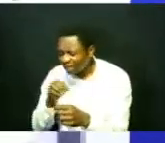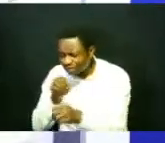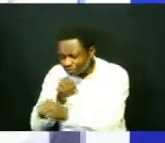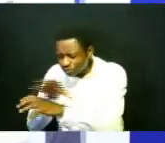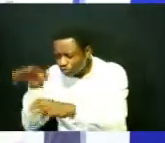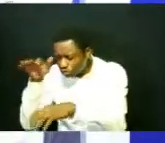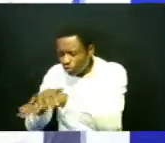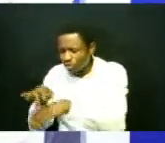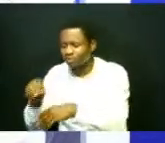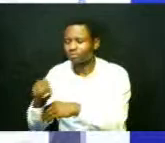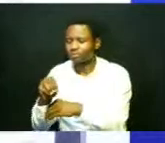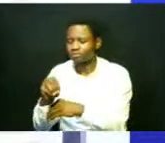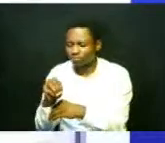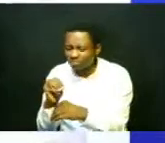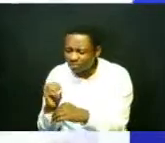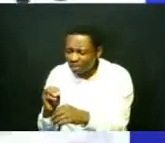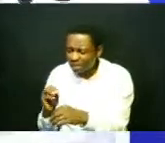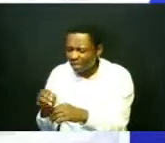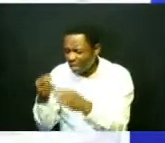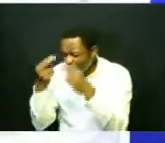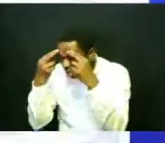place him in the arena of pain